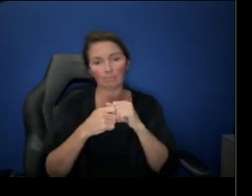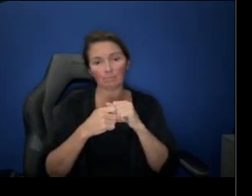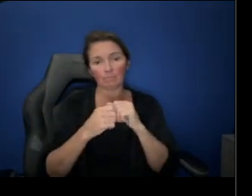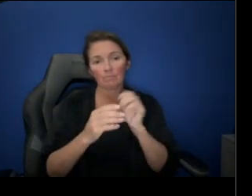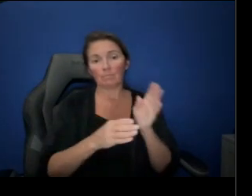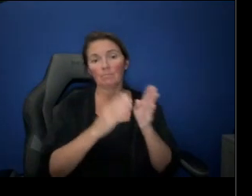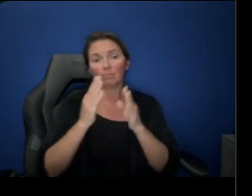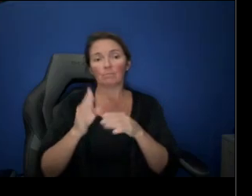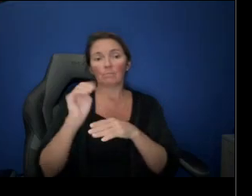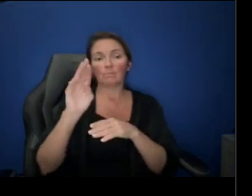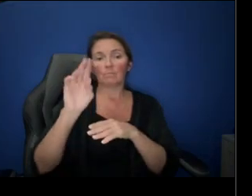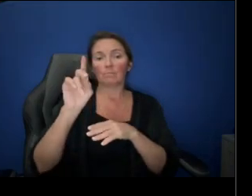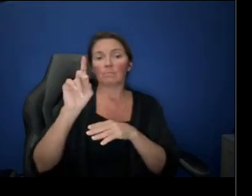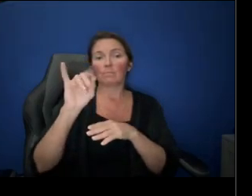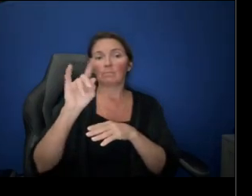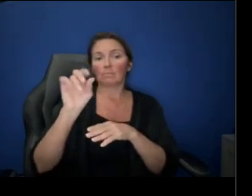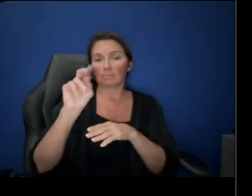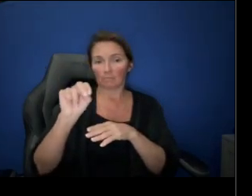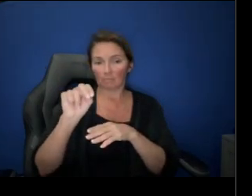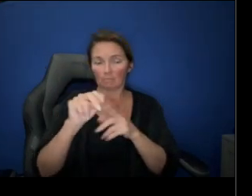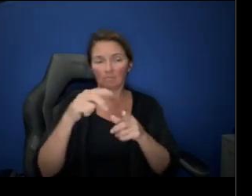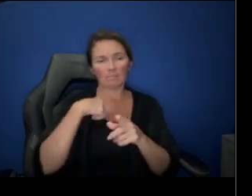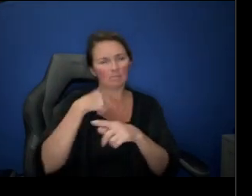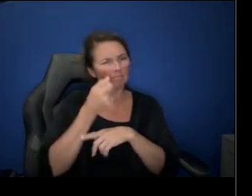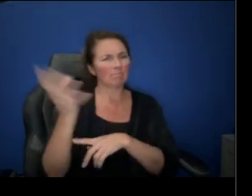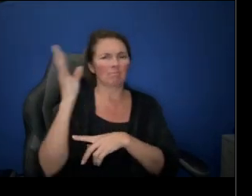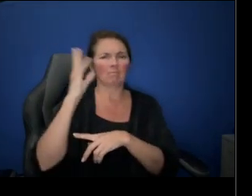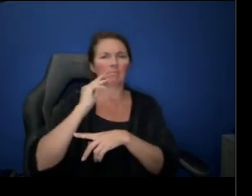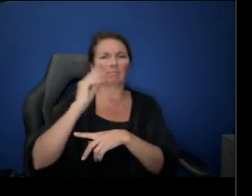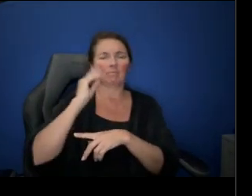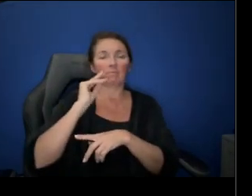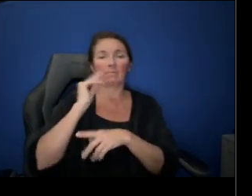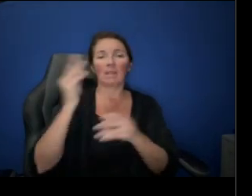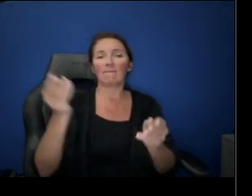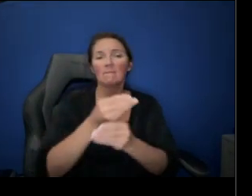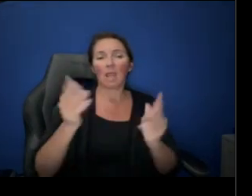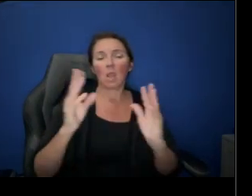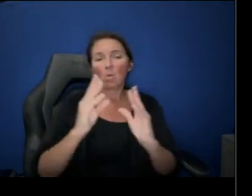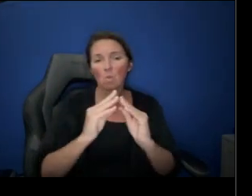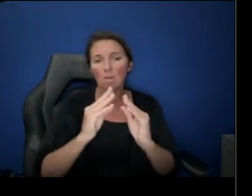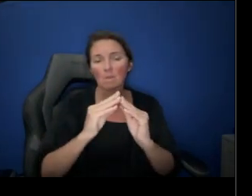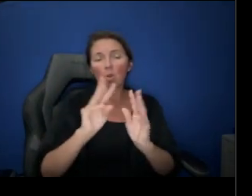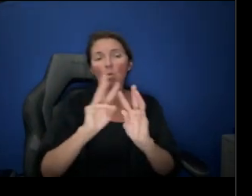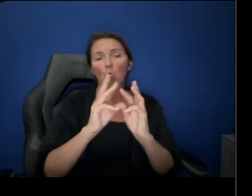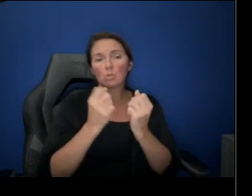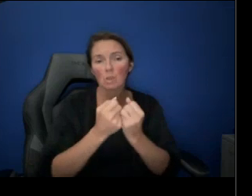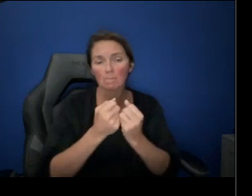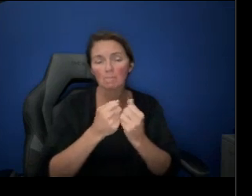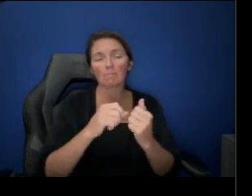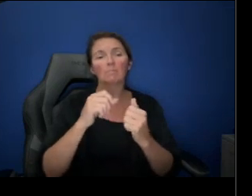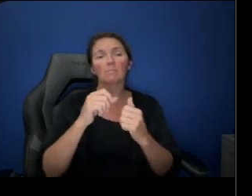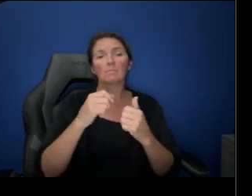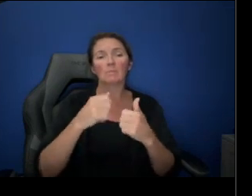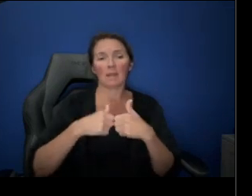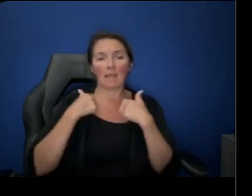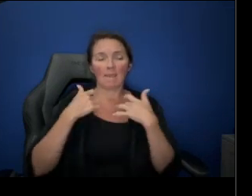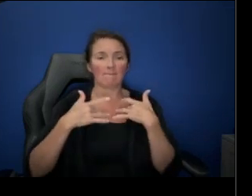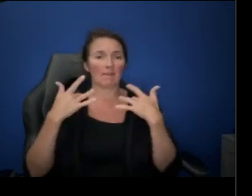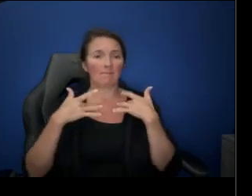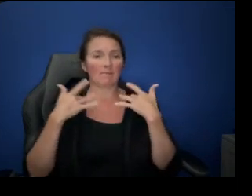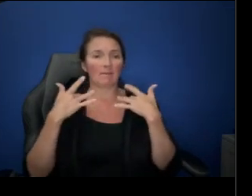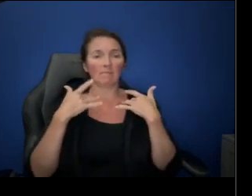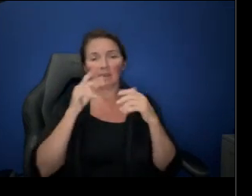Mr. Dyson has several years of experience facilitating webinars, workshops, and live events,